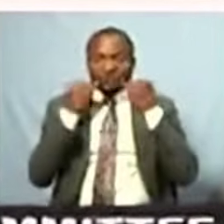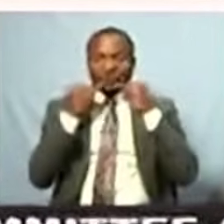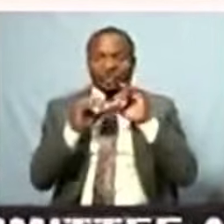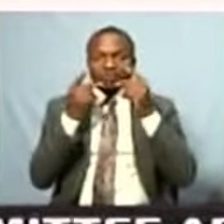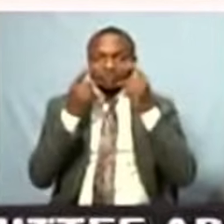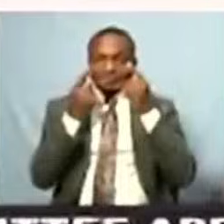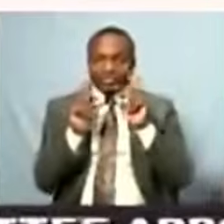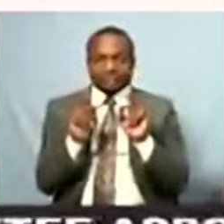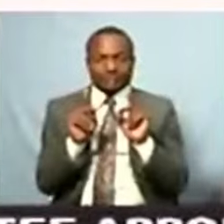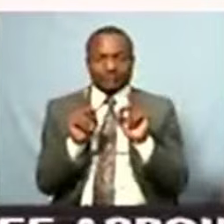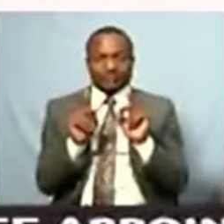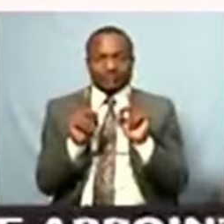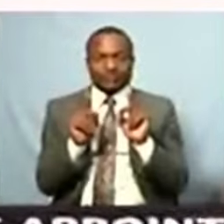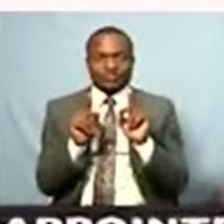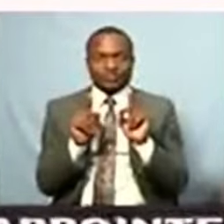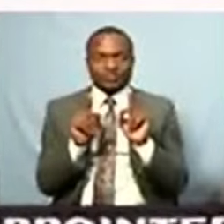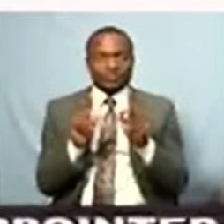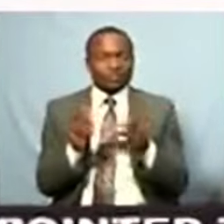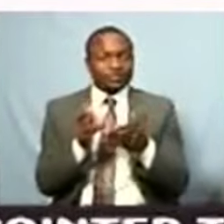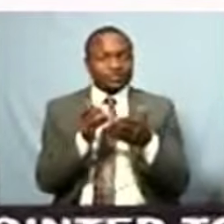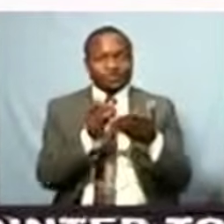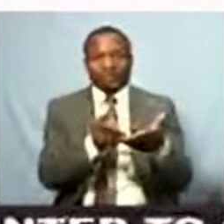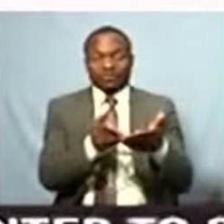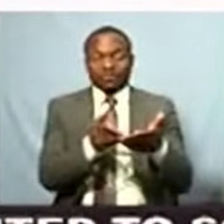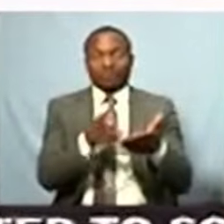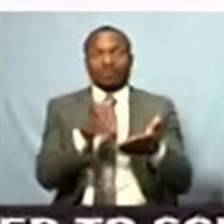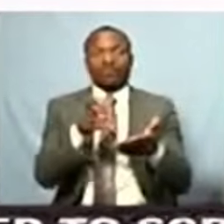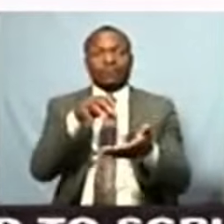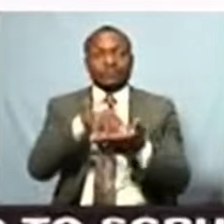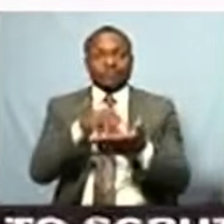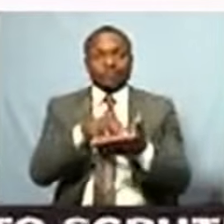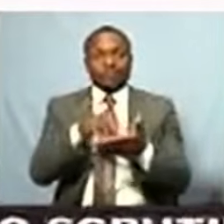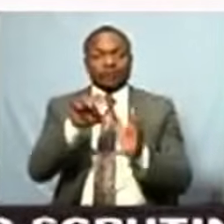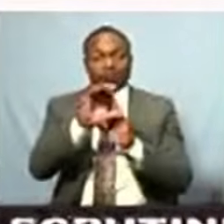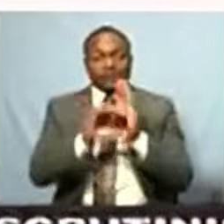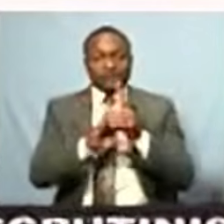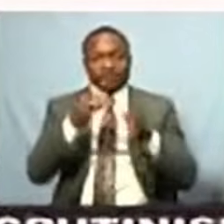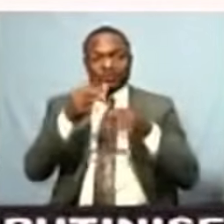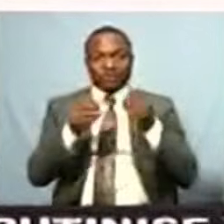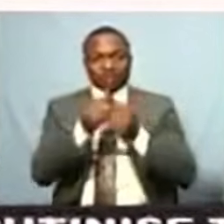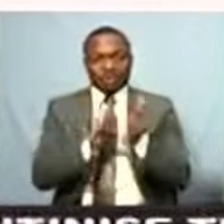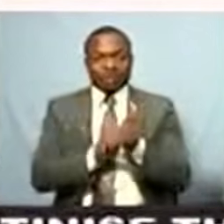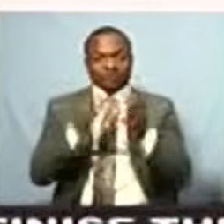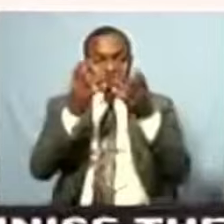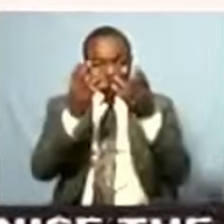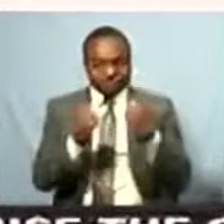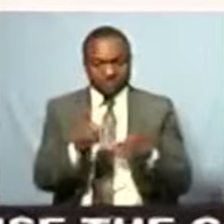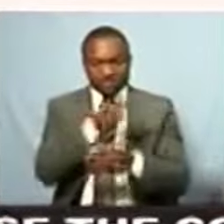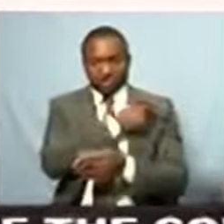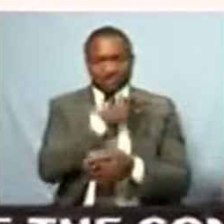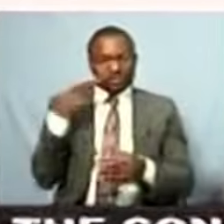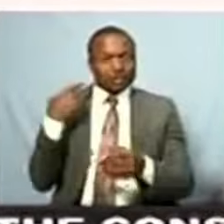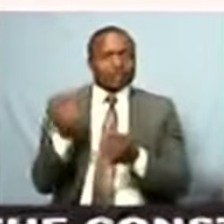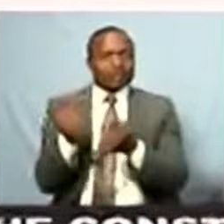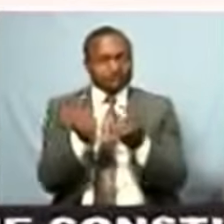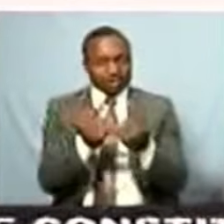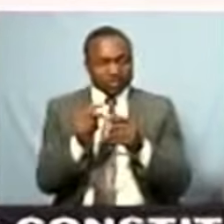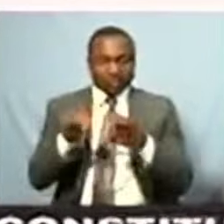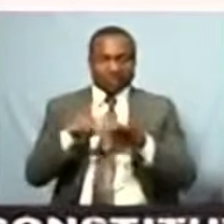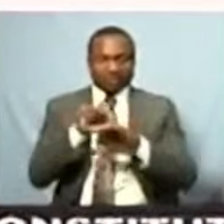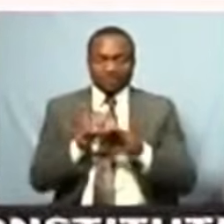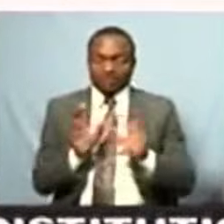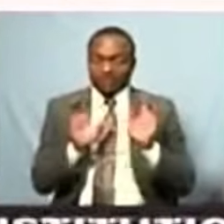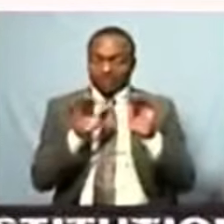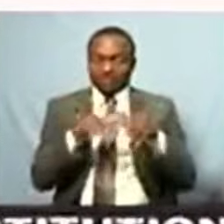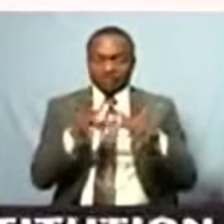public and referring the matter to the Constitutional Court concerning the dissolution of parliament in circumstances when the National Assembly